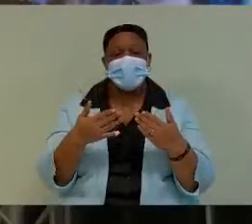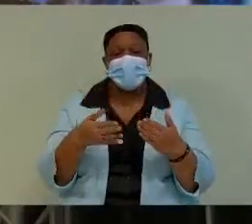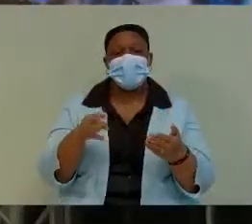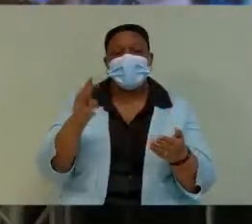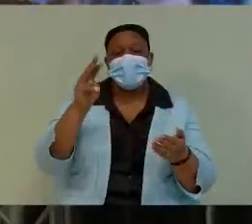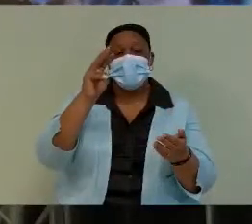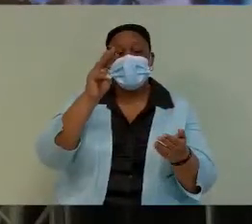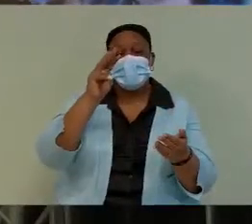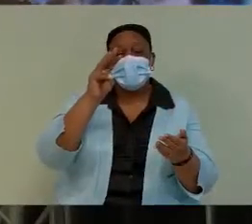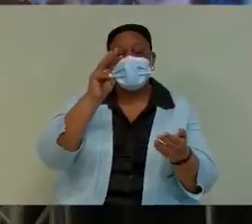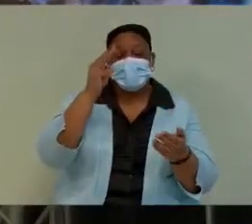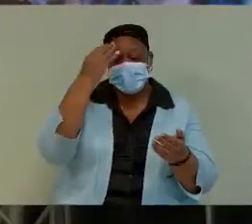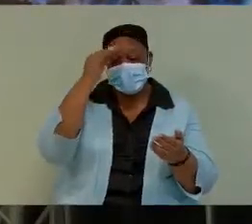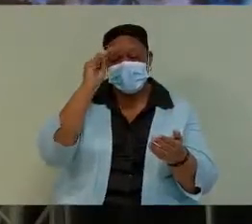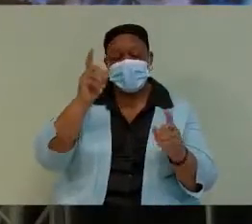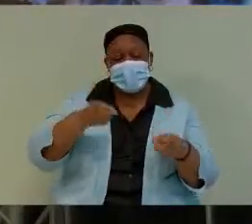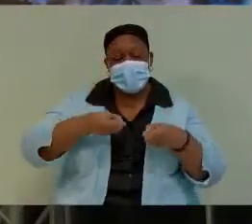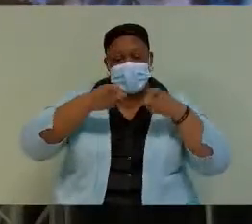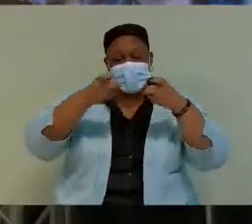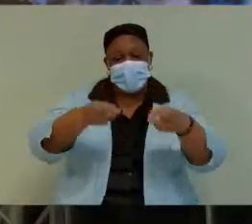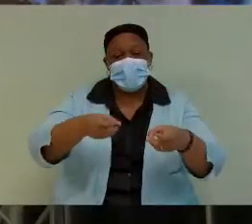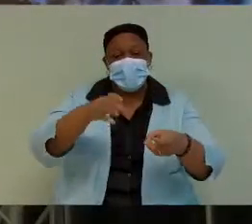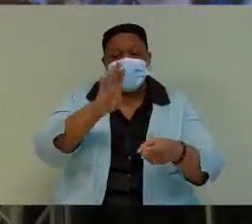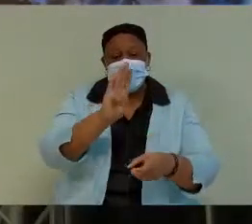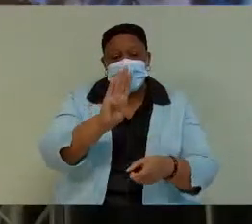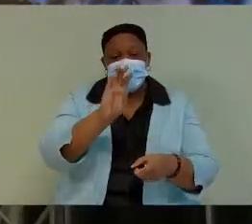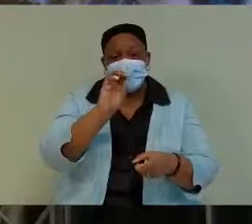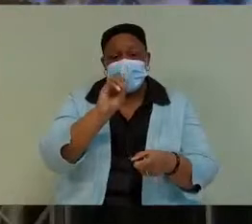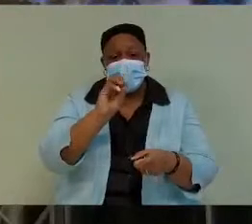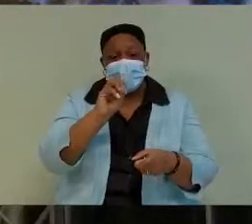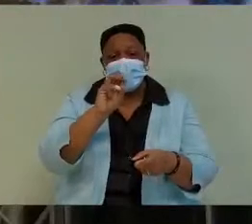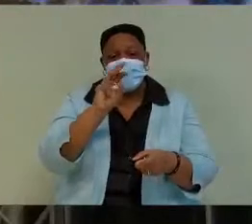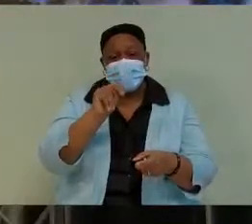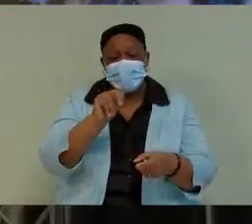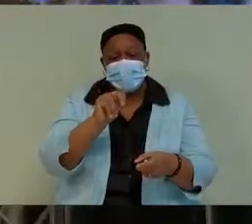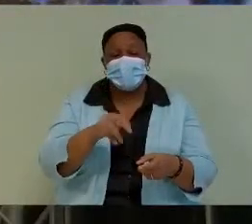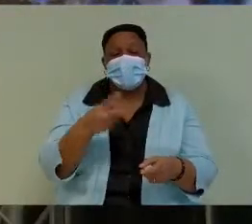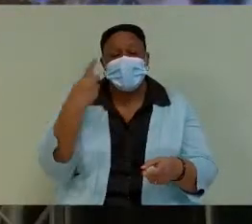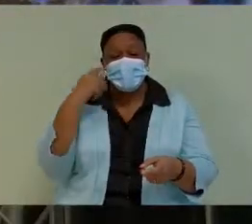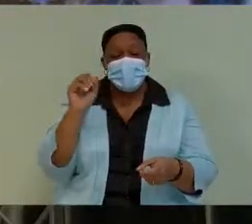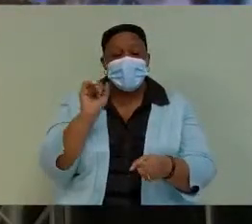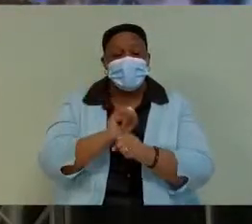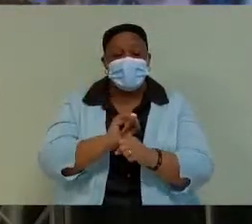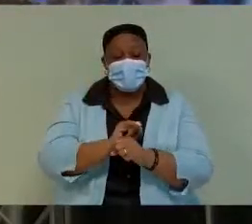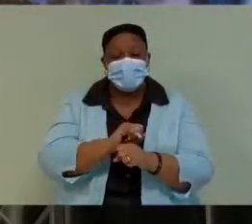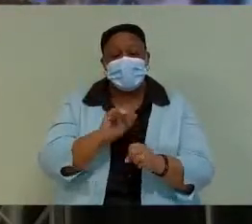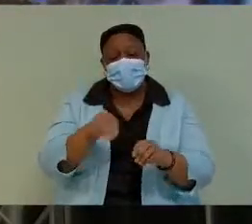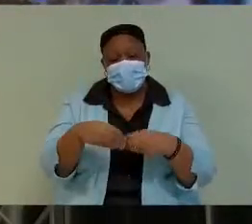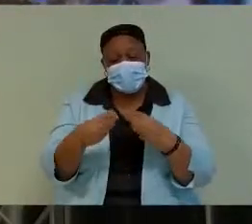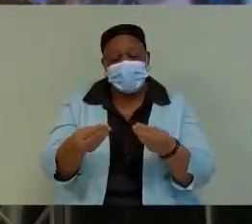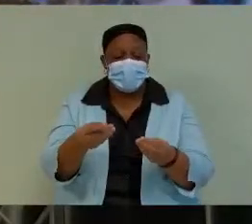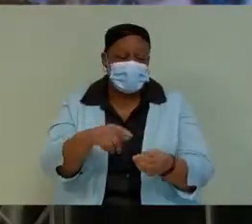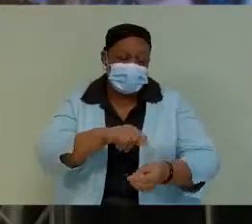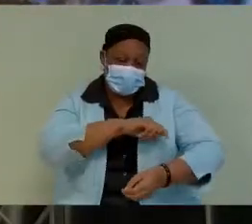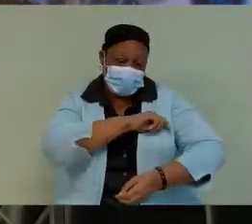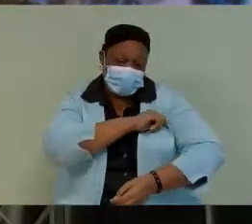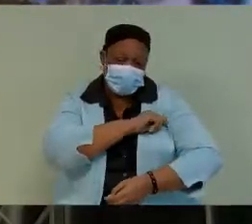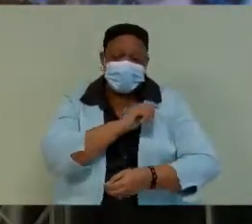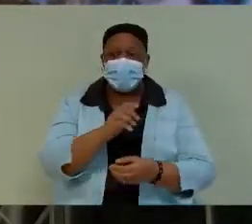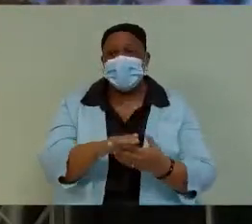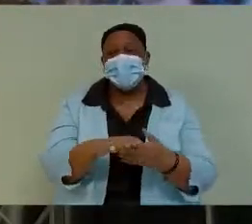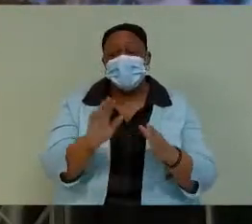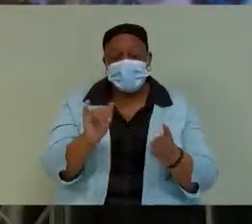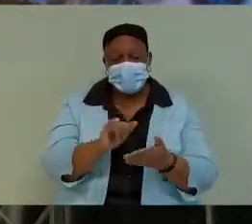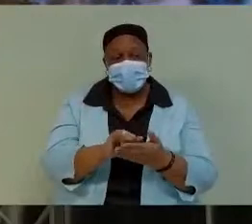Mr. Crispin Boone, for his support of the work that is being done with the response to the